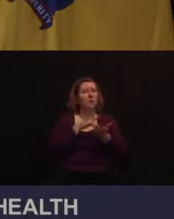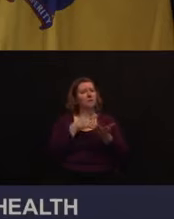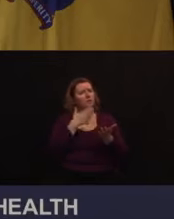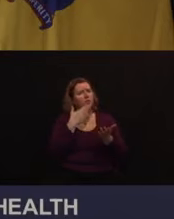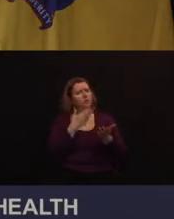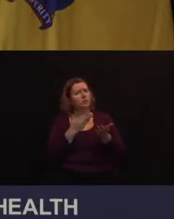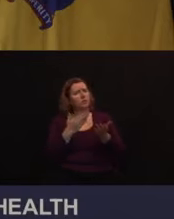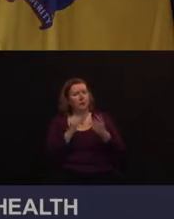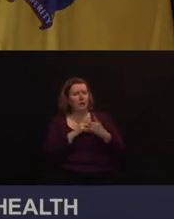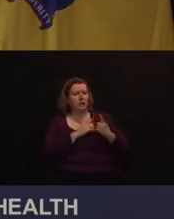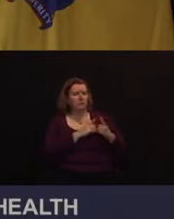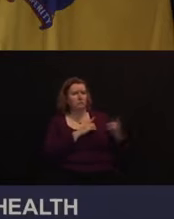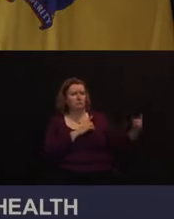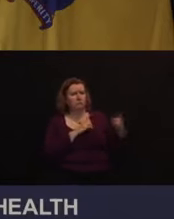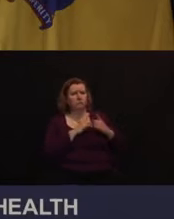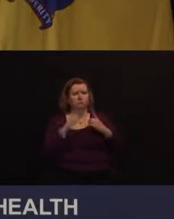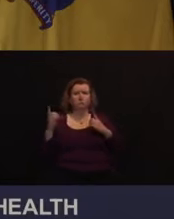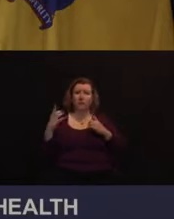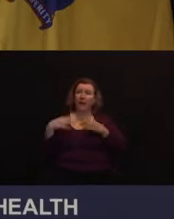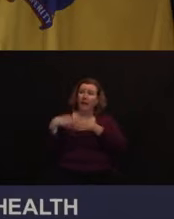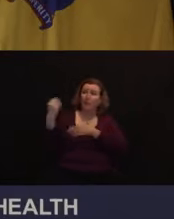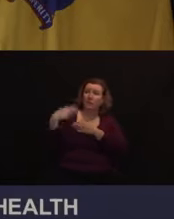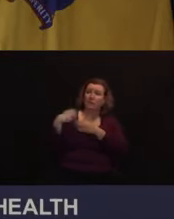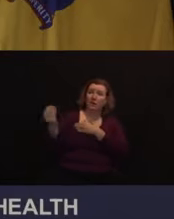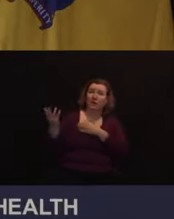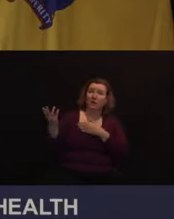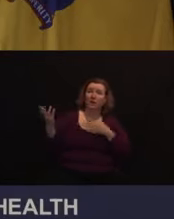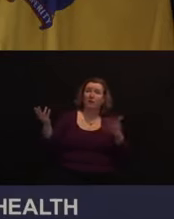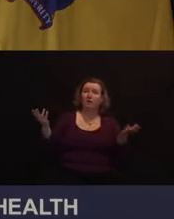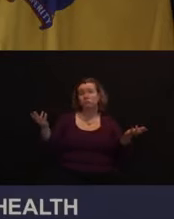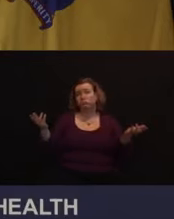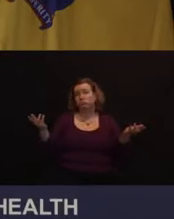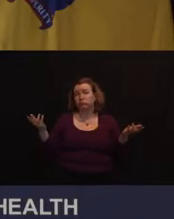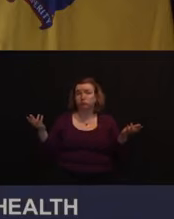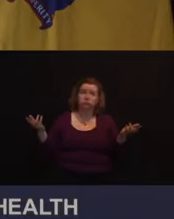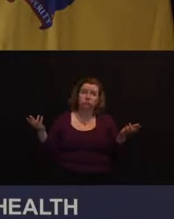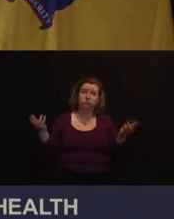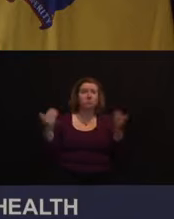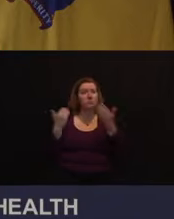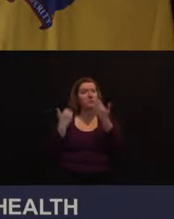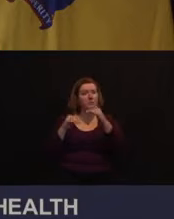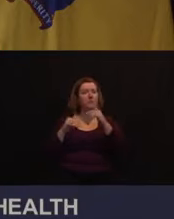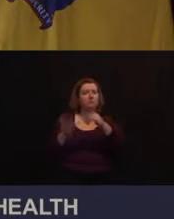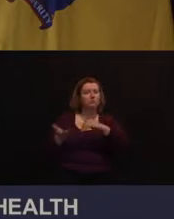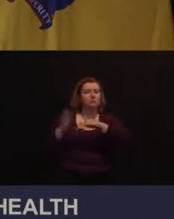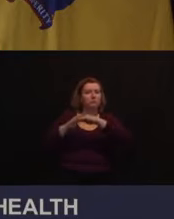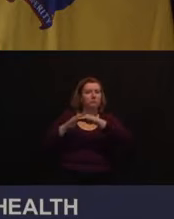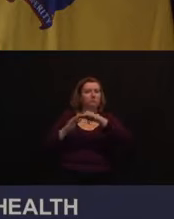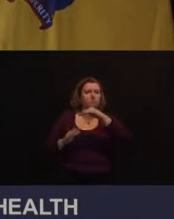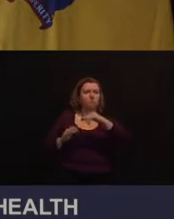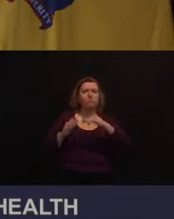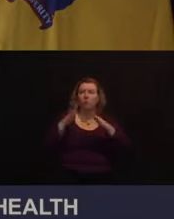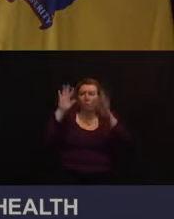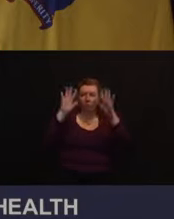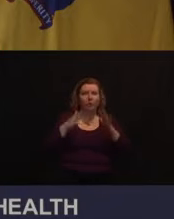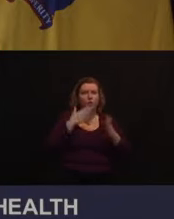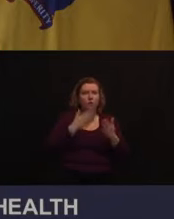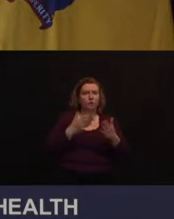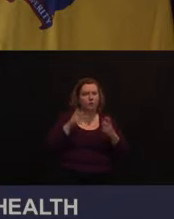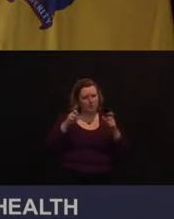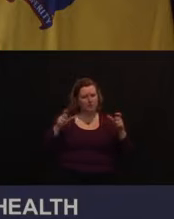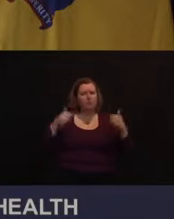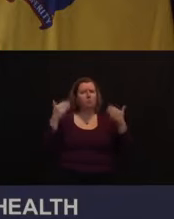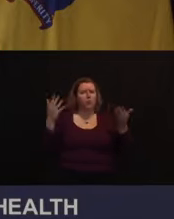outdoor limits, Judy, and we raised them to 200. That's deliberate. If Pat can cooperate in the weather, we could get more people outside